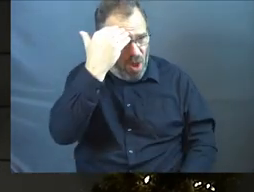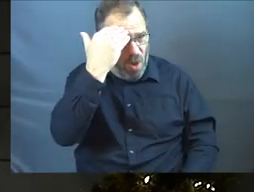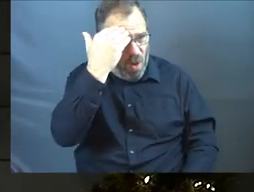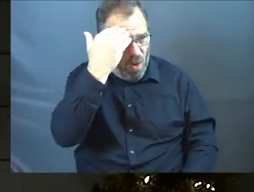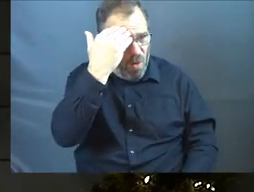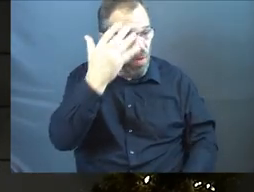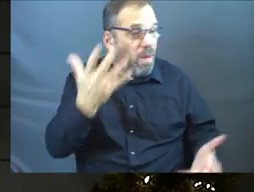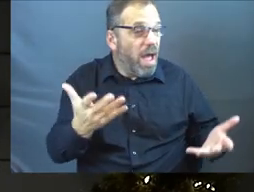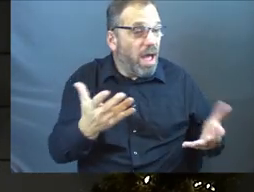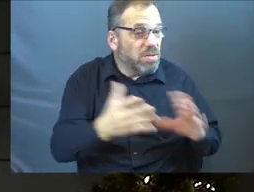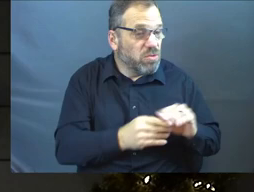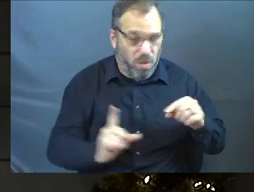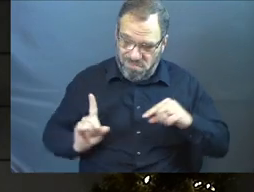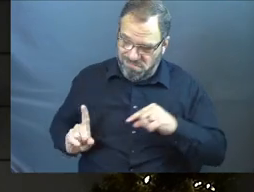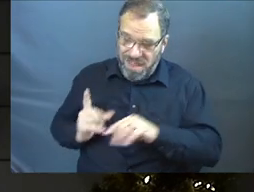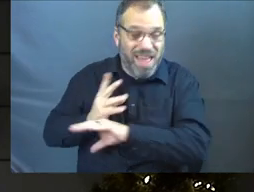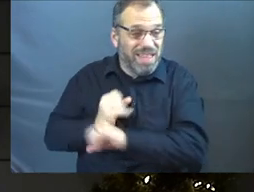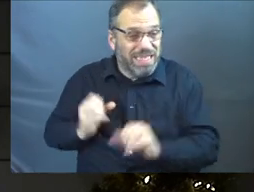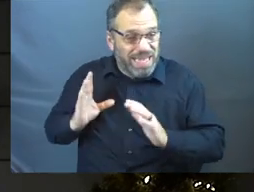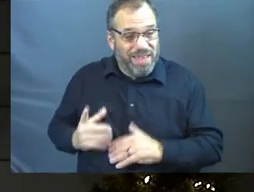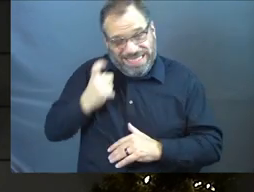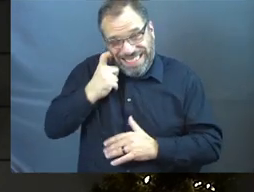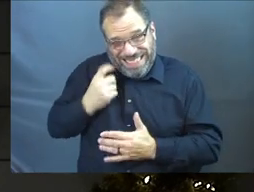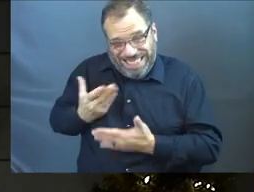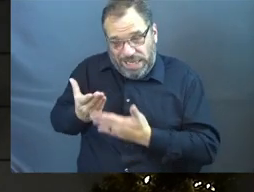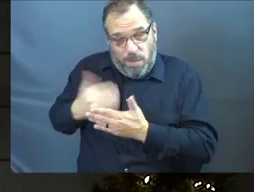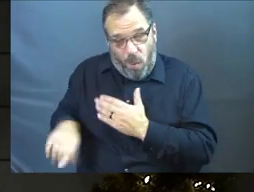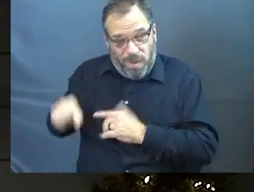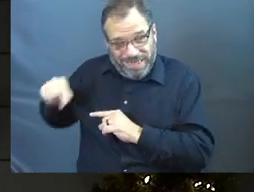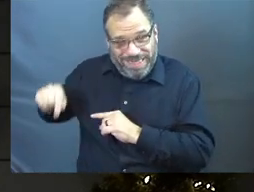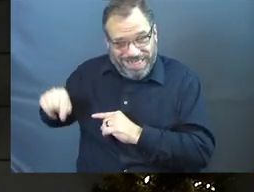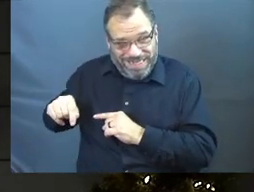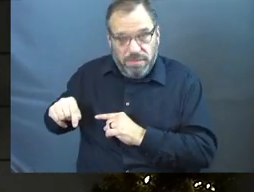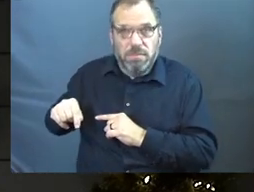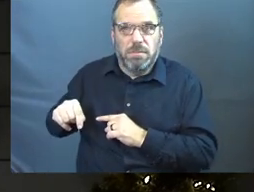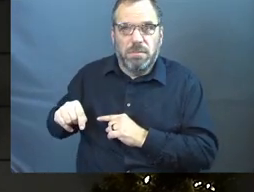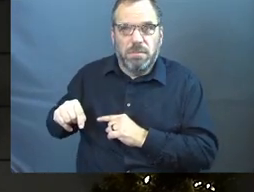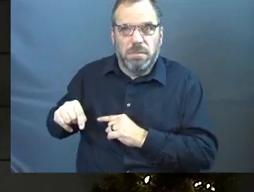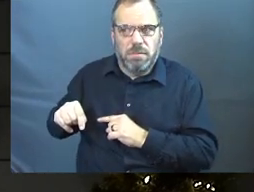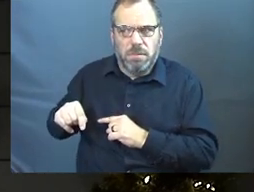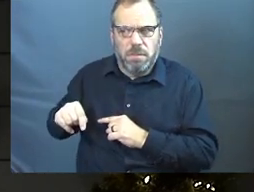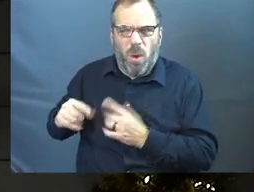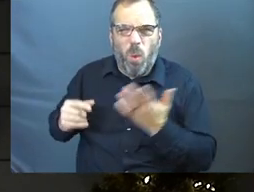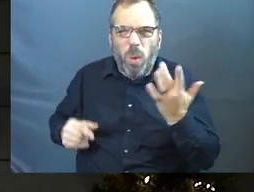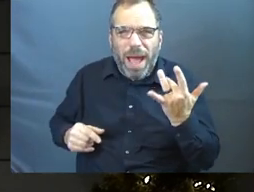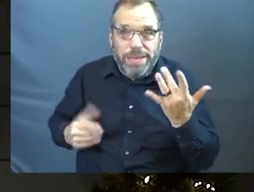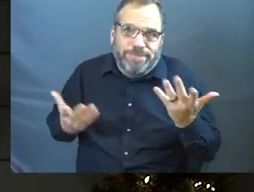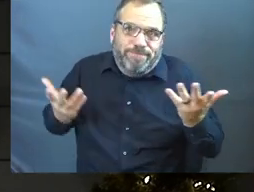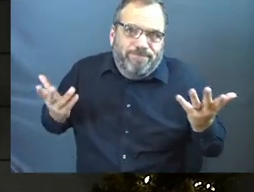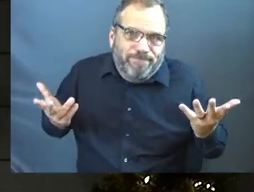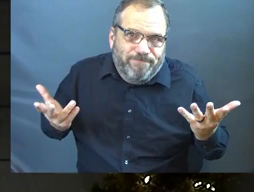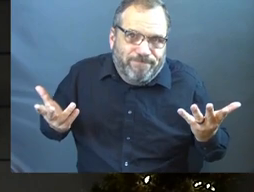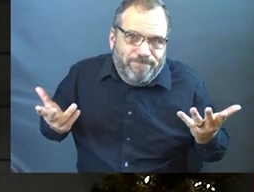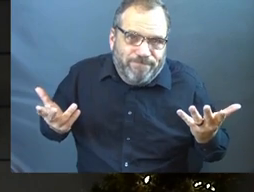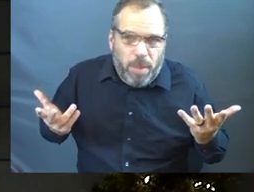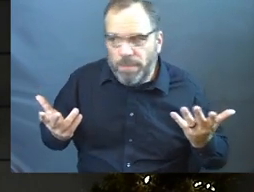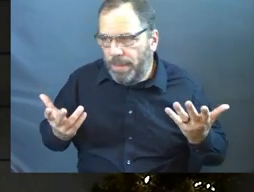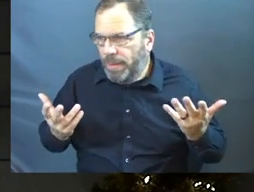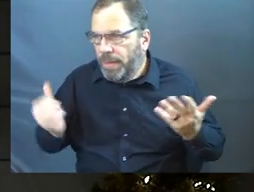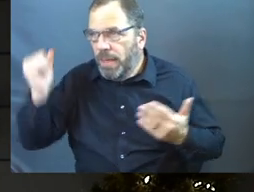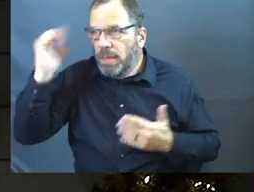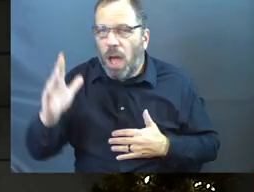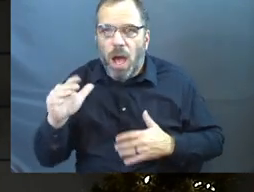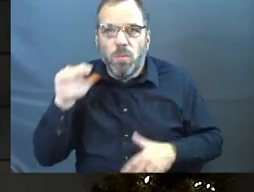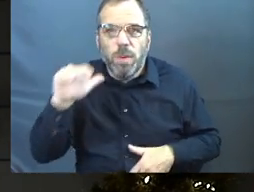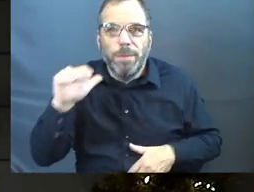know the Savior was just born. So we don't know all the details as to why, right? Maybe God is just